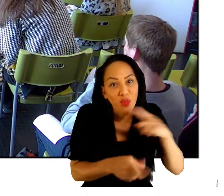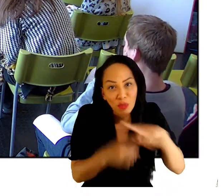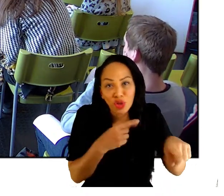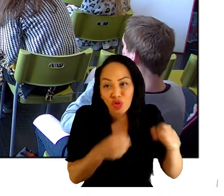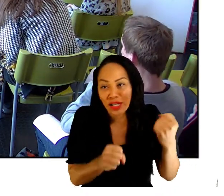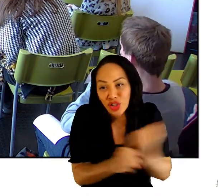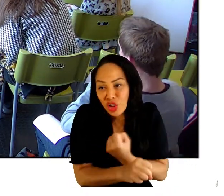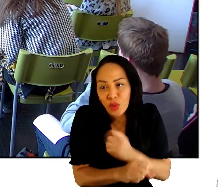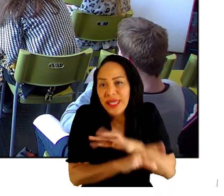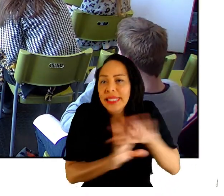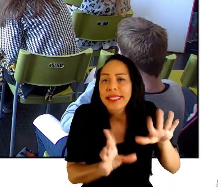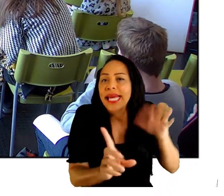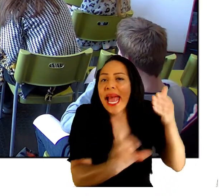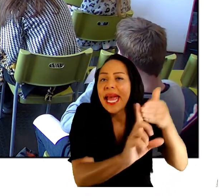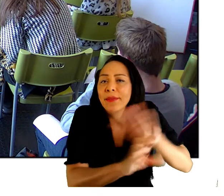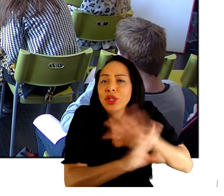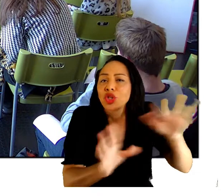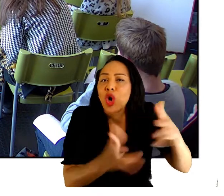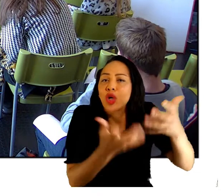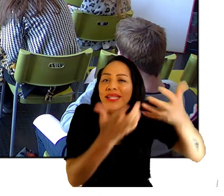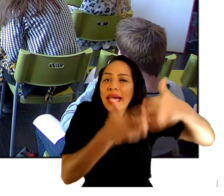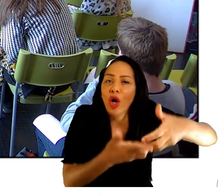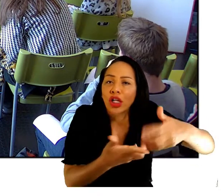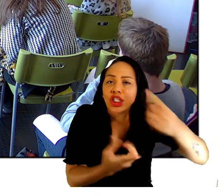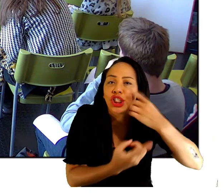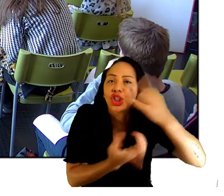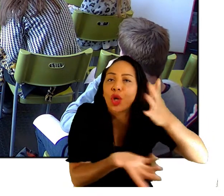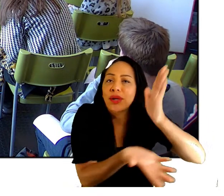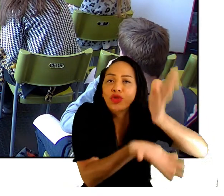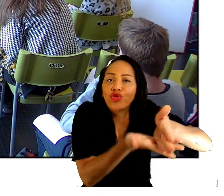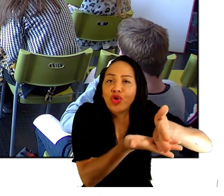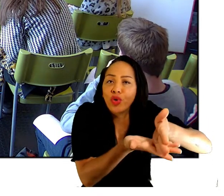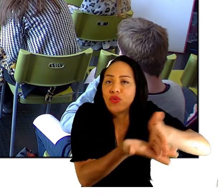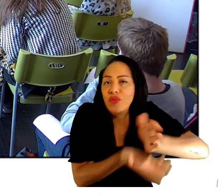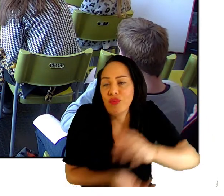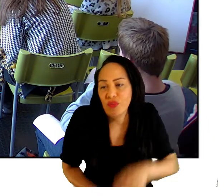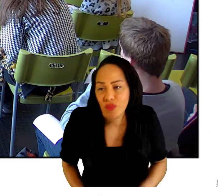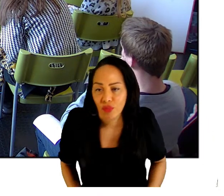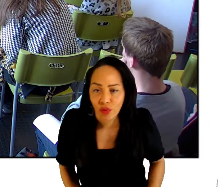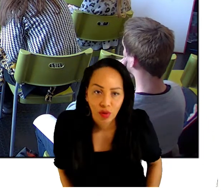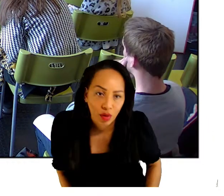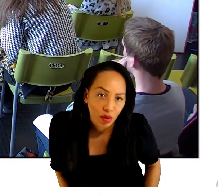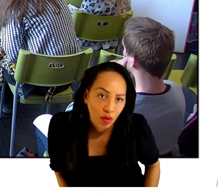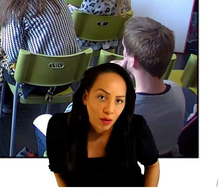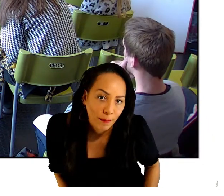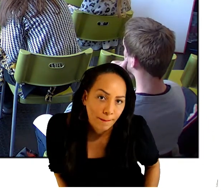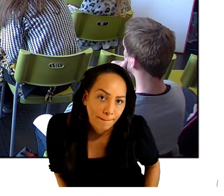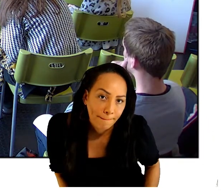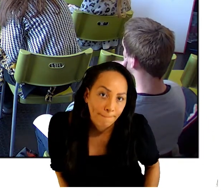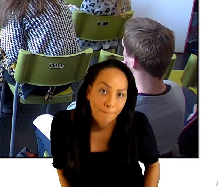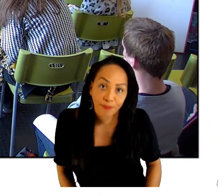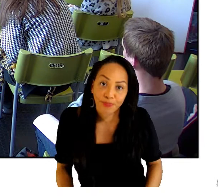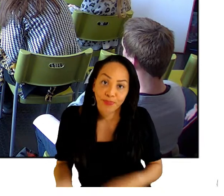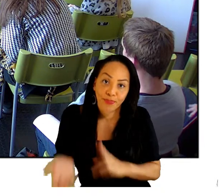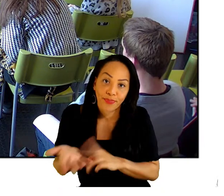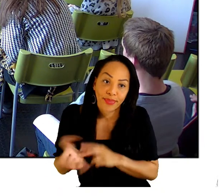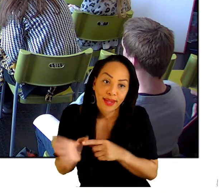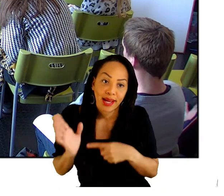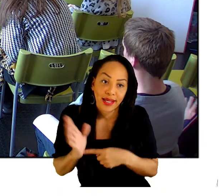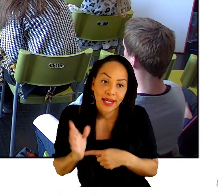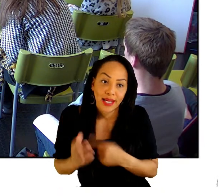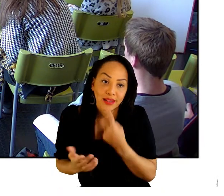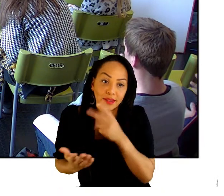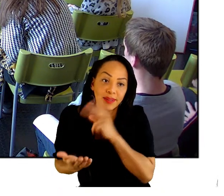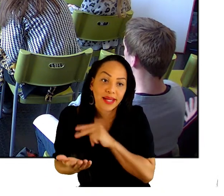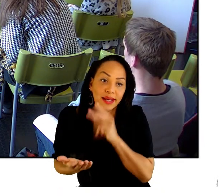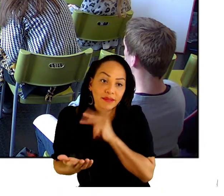I personally find it very interesting. I read a lot about it, and the way I transcend that problem